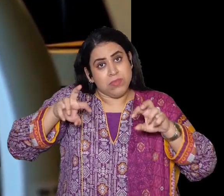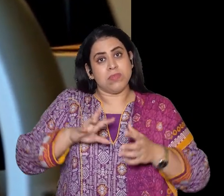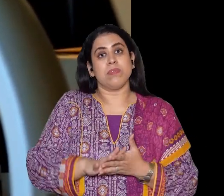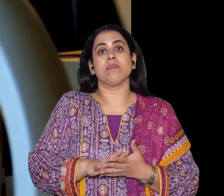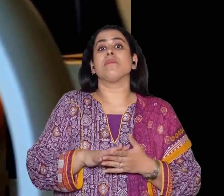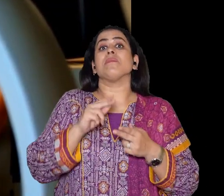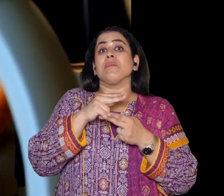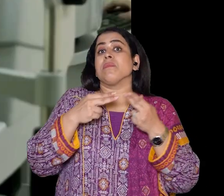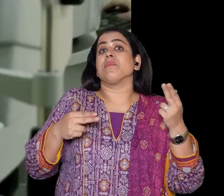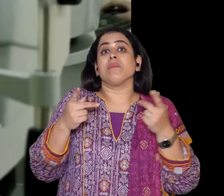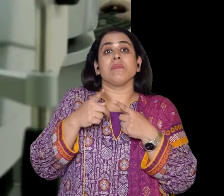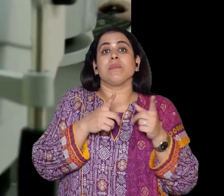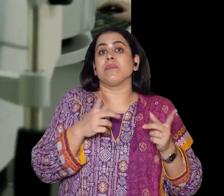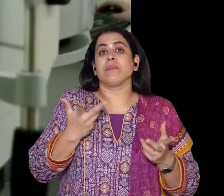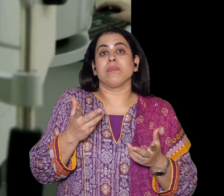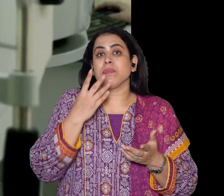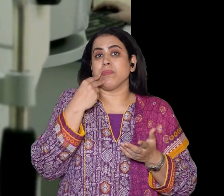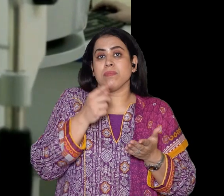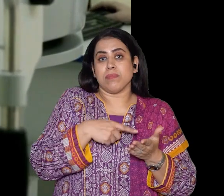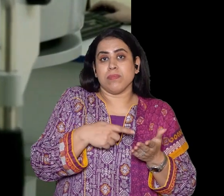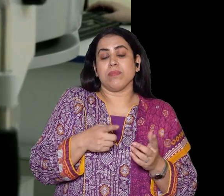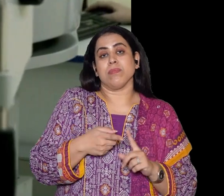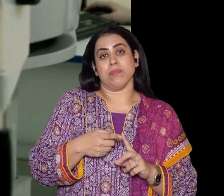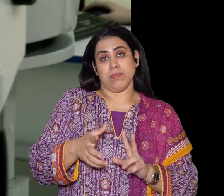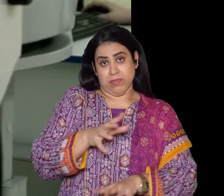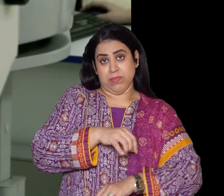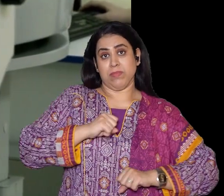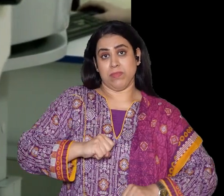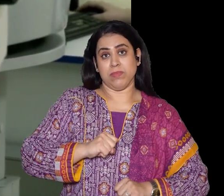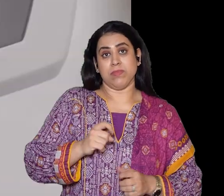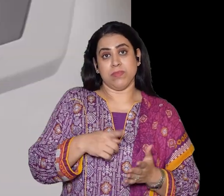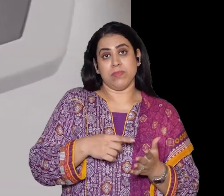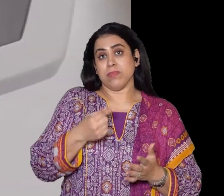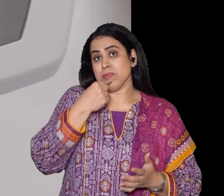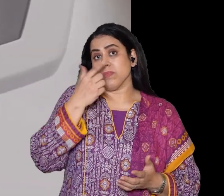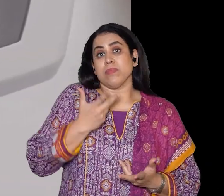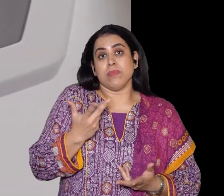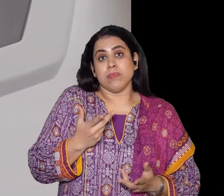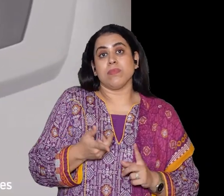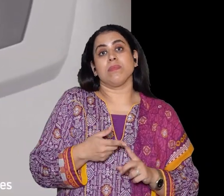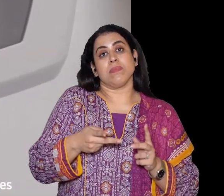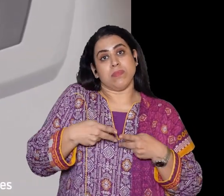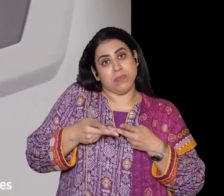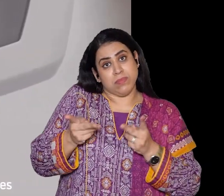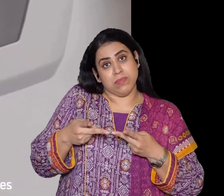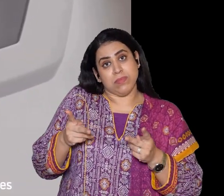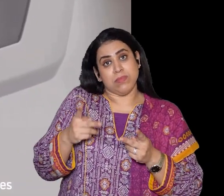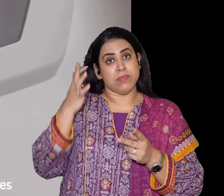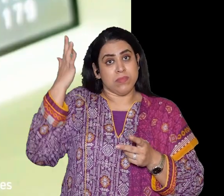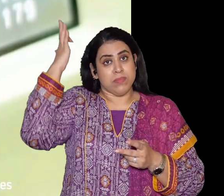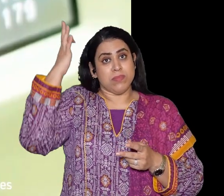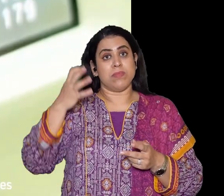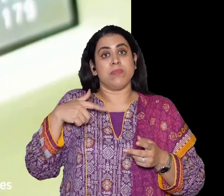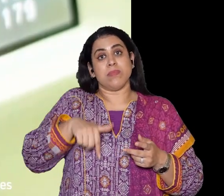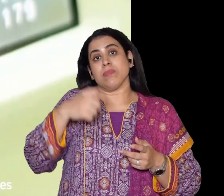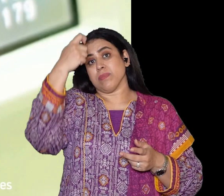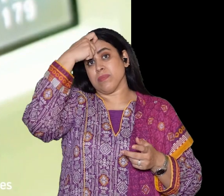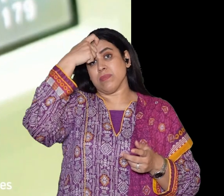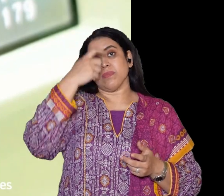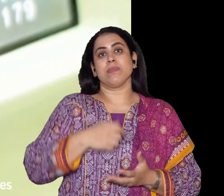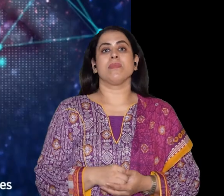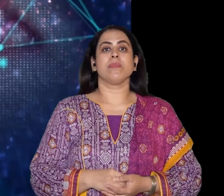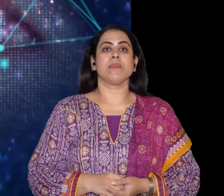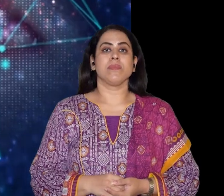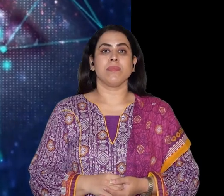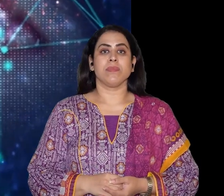of diabetes on eye health, hear from experts about prevention and treatment, and share the stories of those living with these